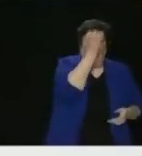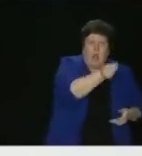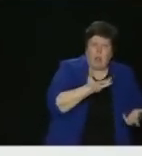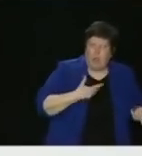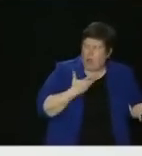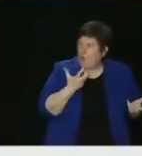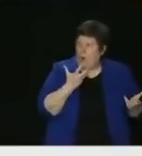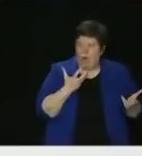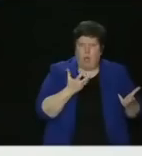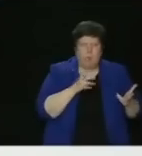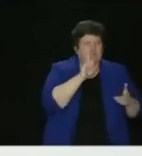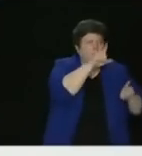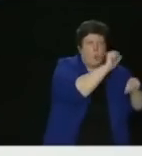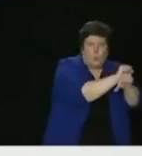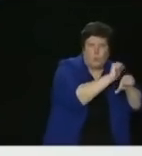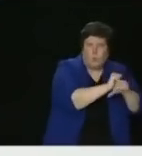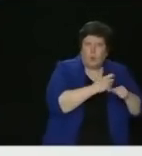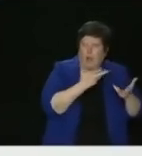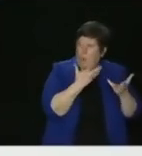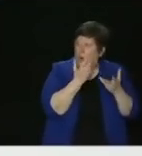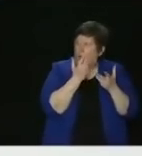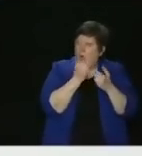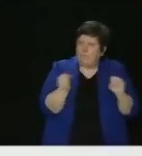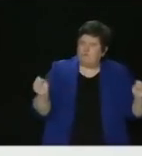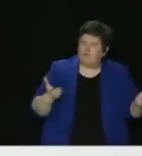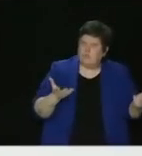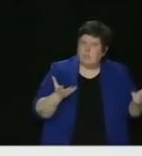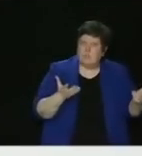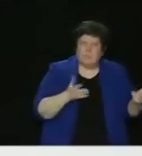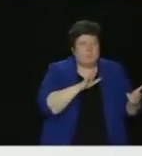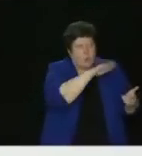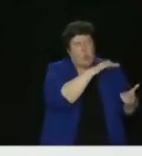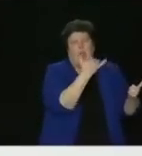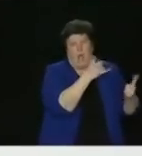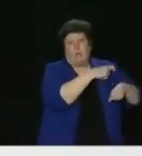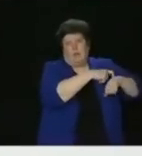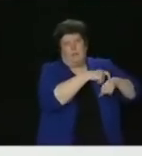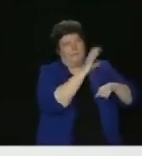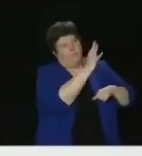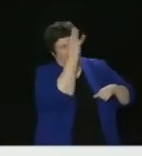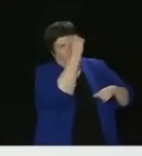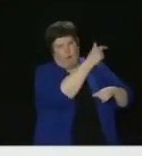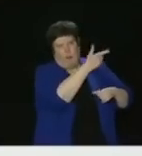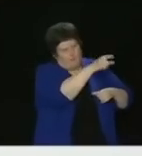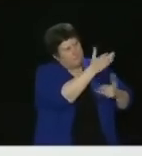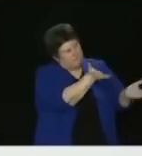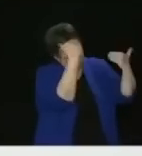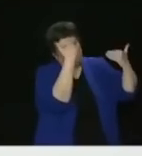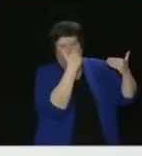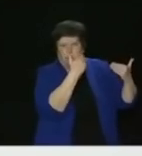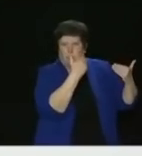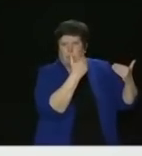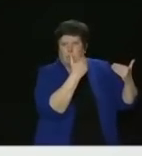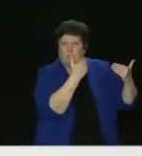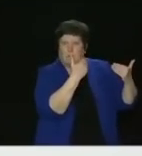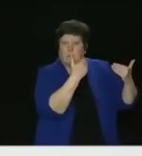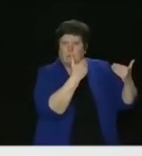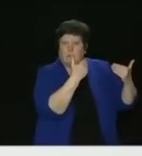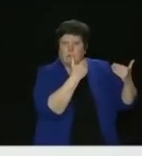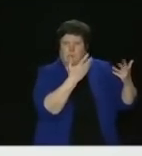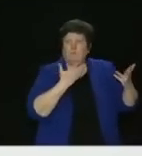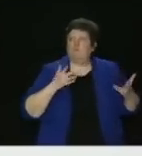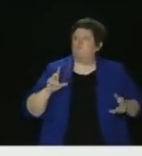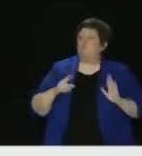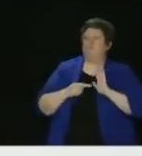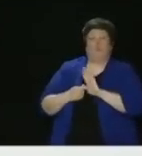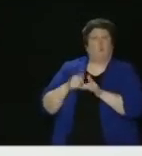They want us to act to restore order in our country, to show that we are a country of rule